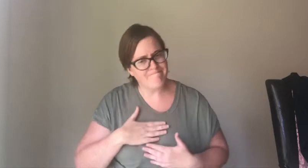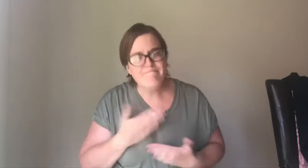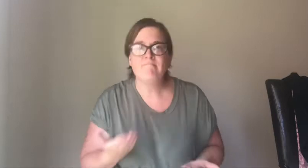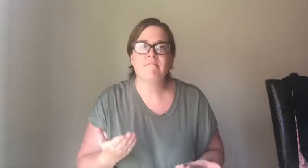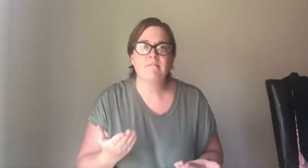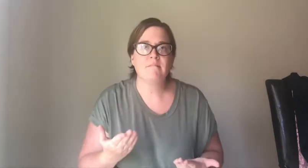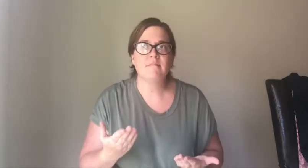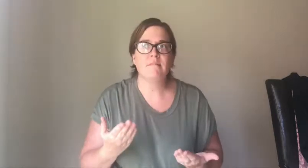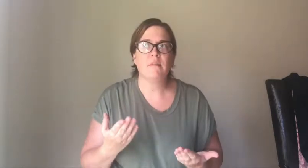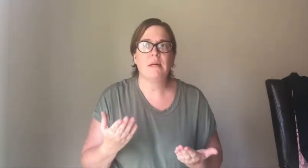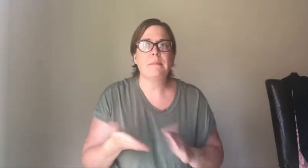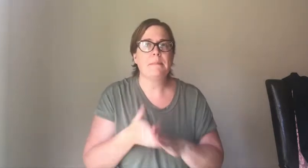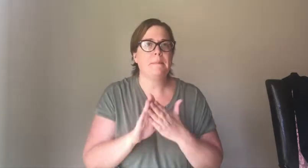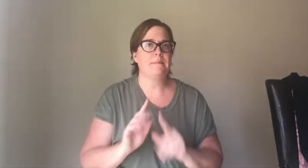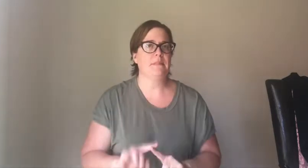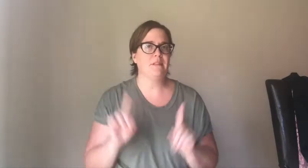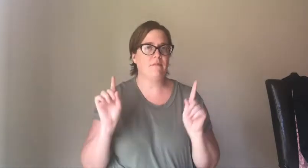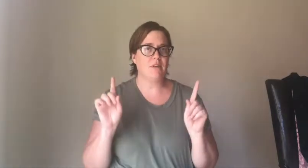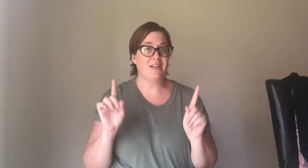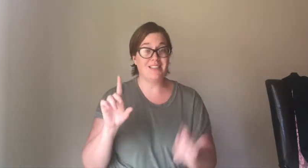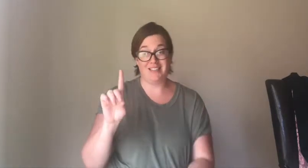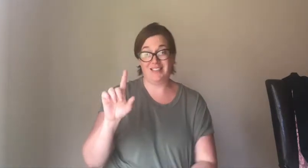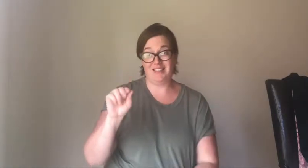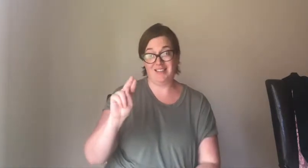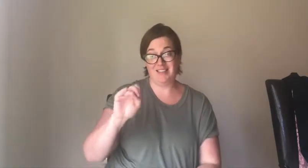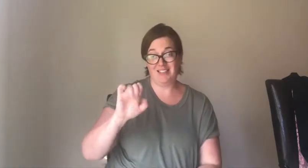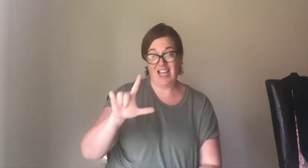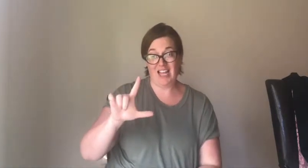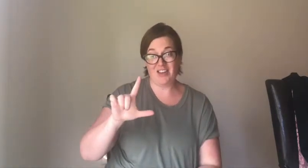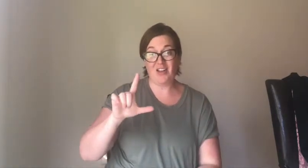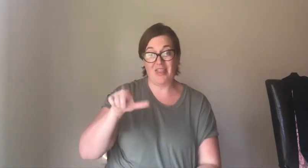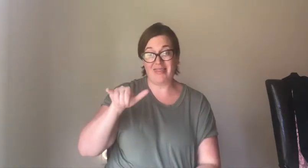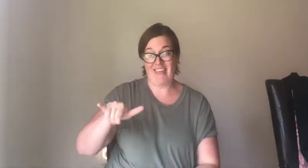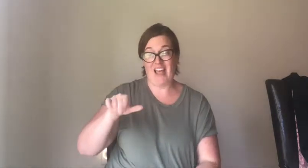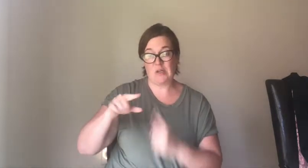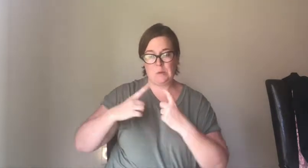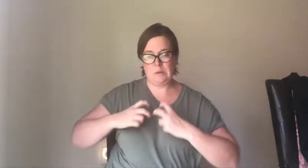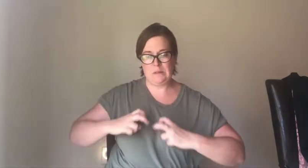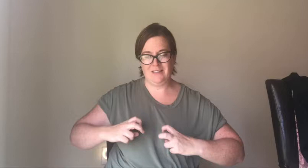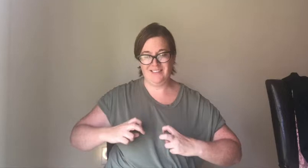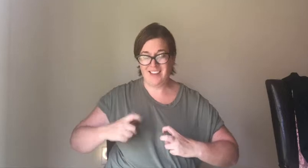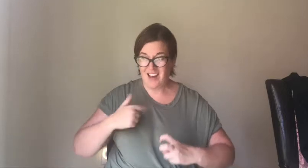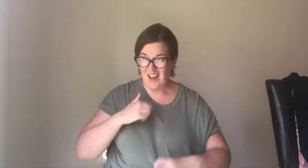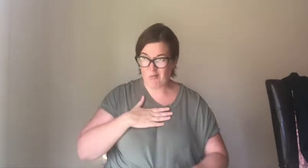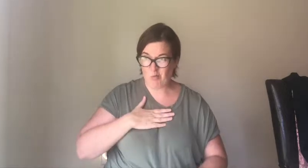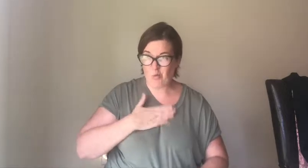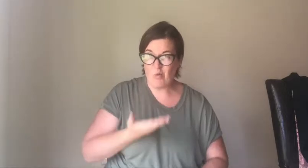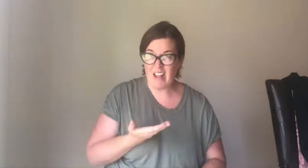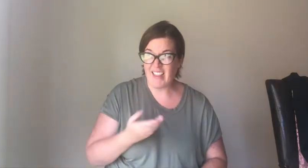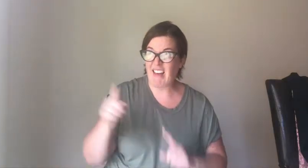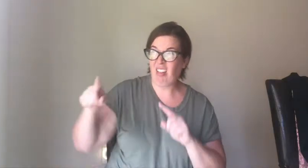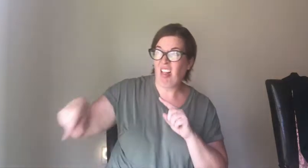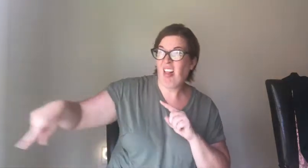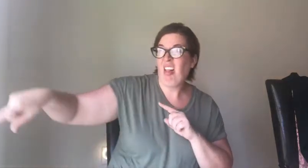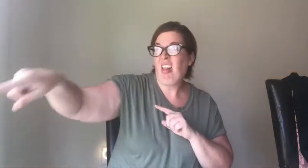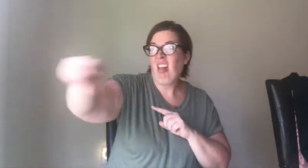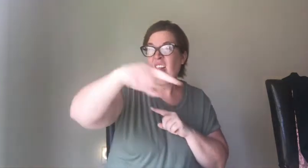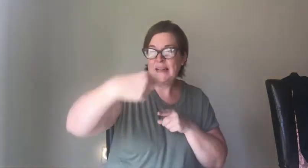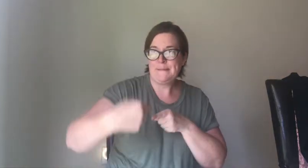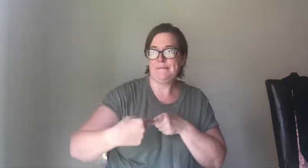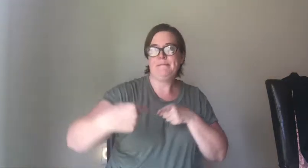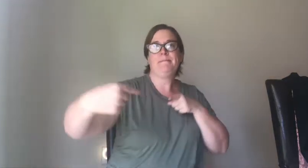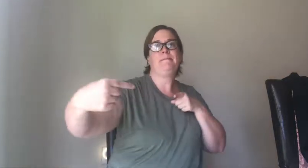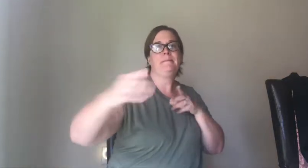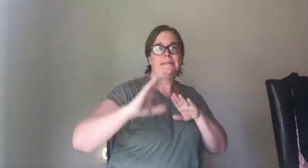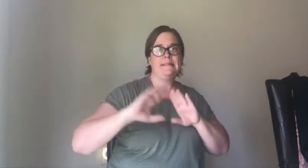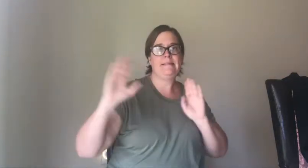of you, if you grew up in church, you've gotten flashbacks right now of like flannel graph and, lions and all this kind of stuff that you had to color and draw. But we're